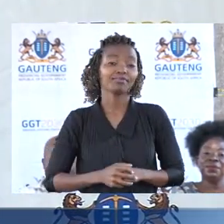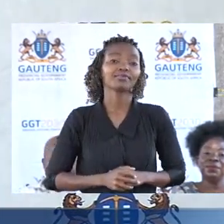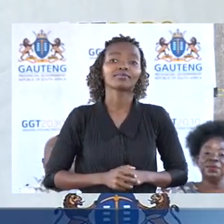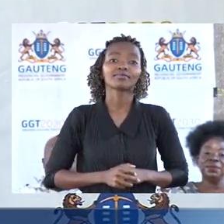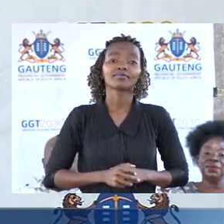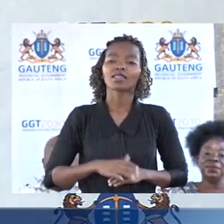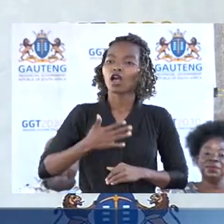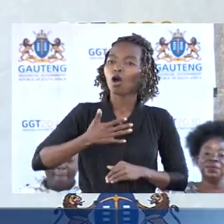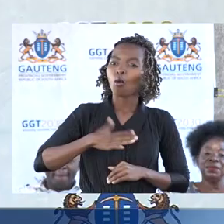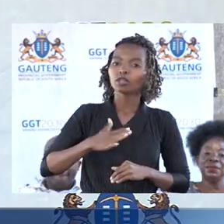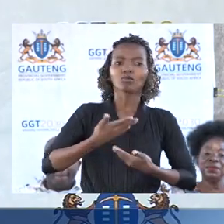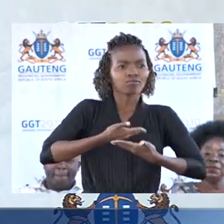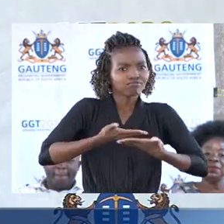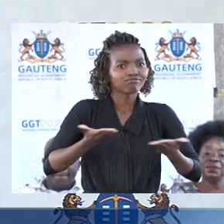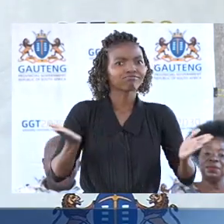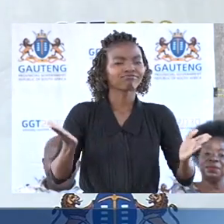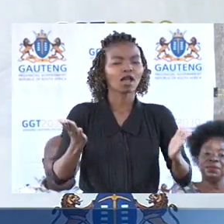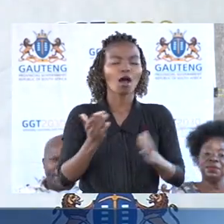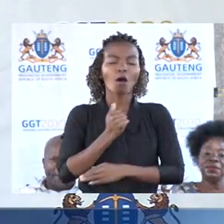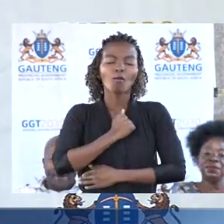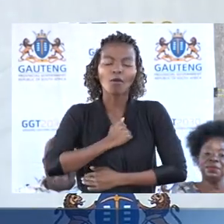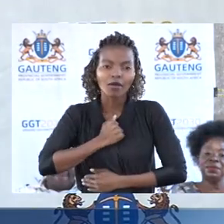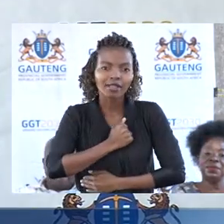I want to also openly apologize